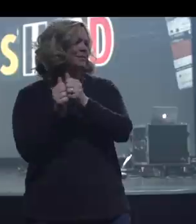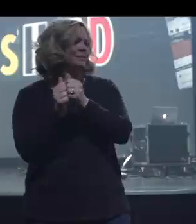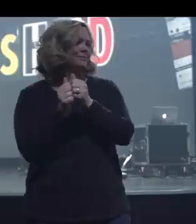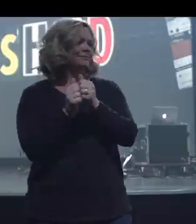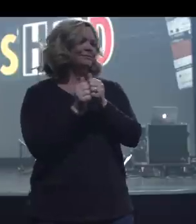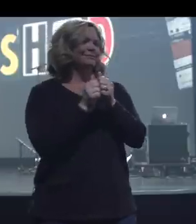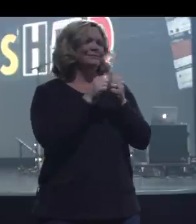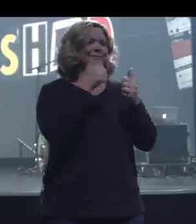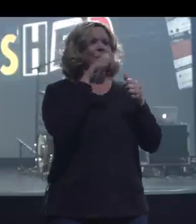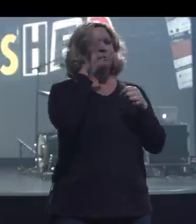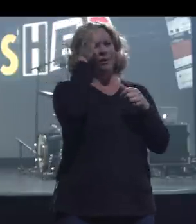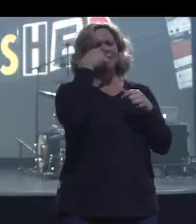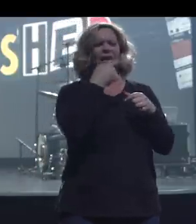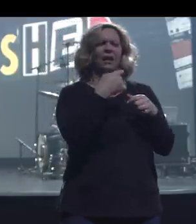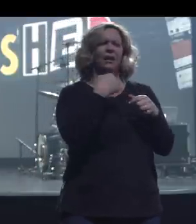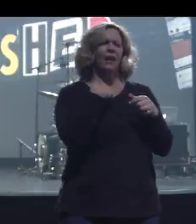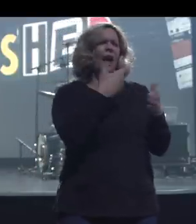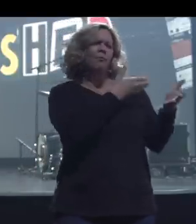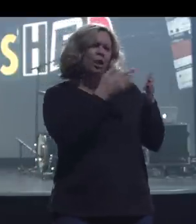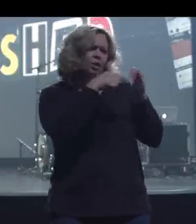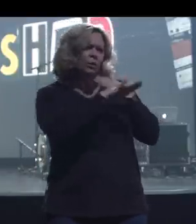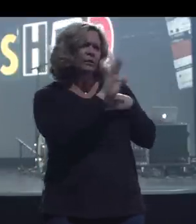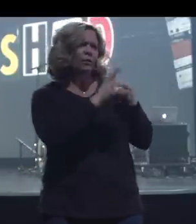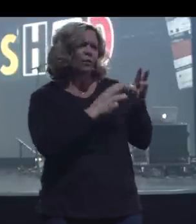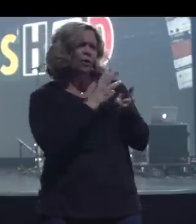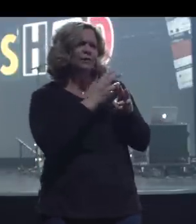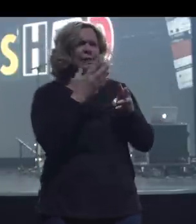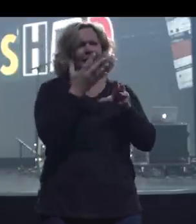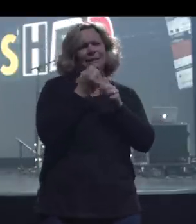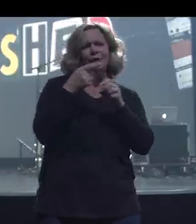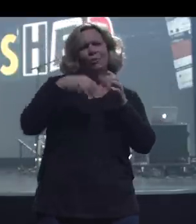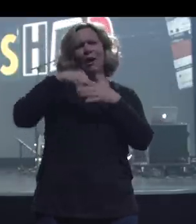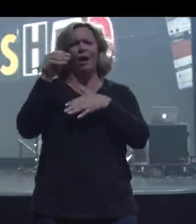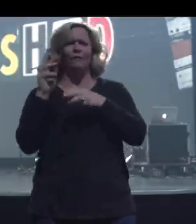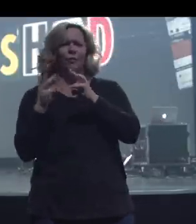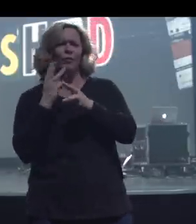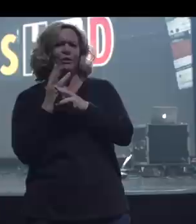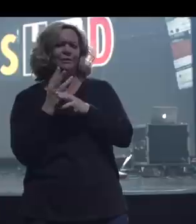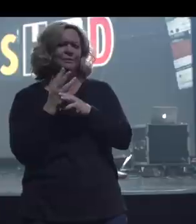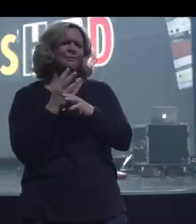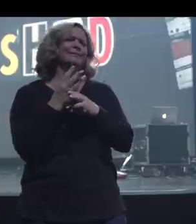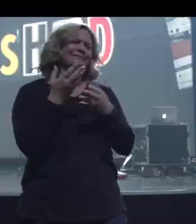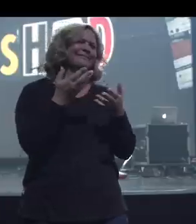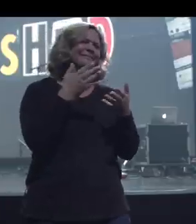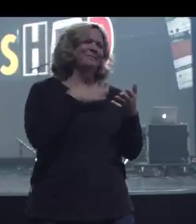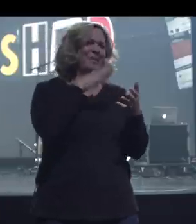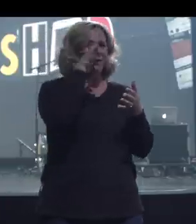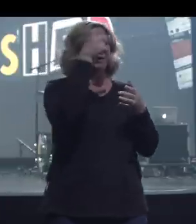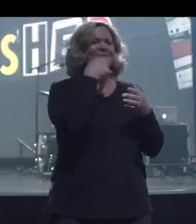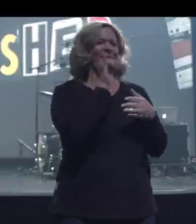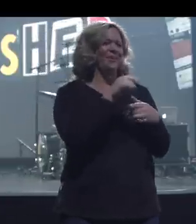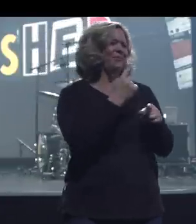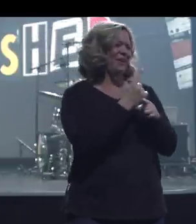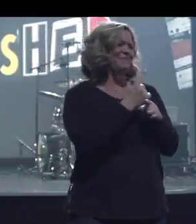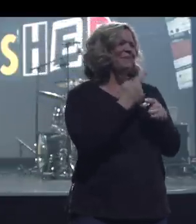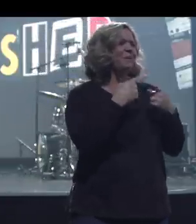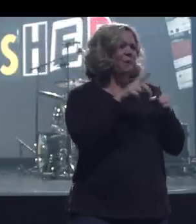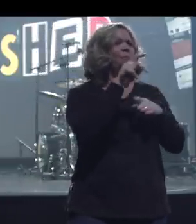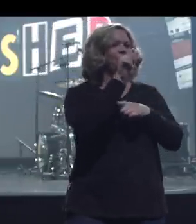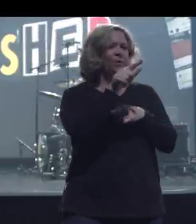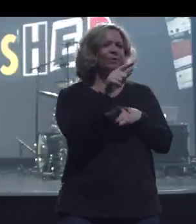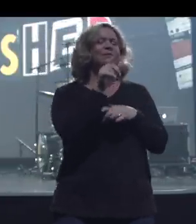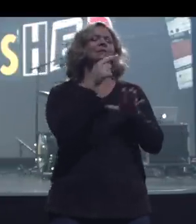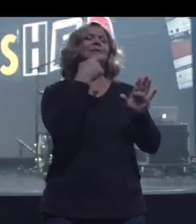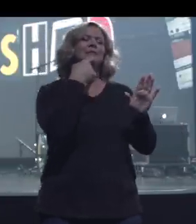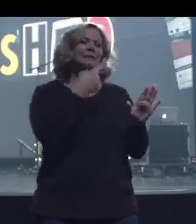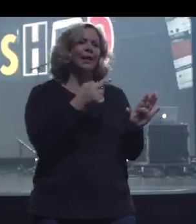you in this world, I could take you out? I'm not going to say whether I've ever said that to my kids, all right? But that's not what Paul's saying. What